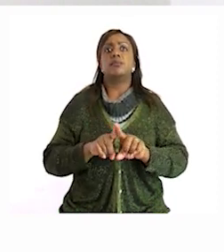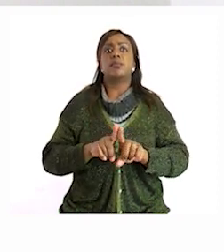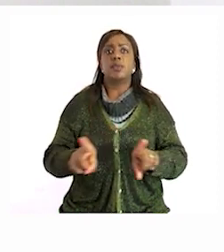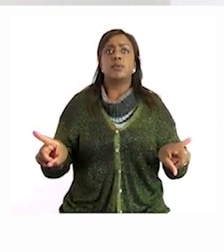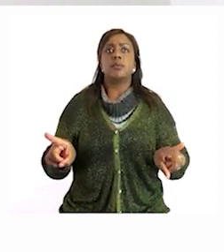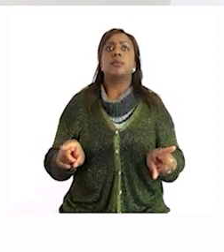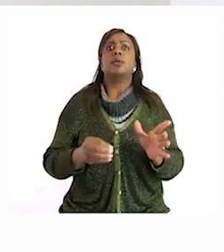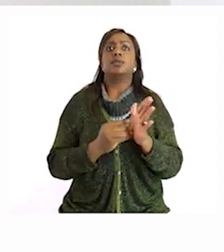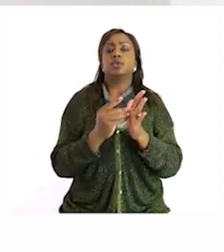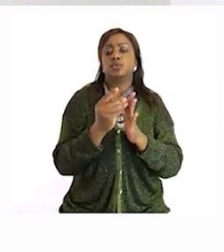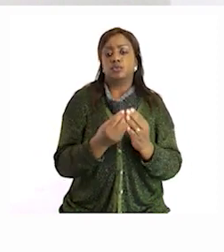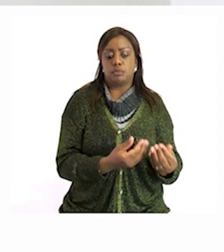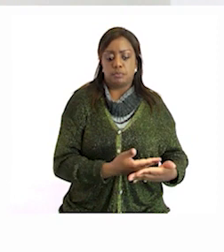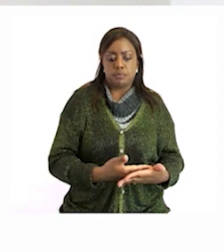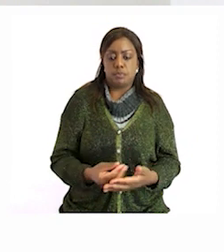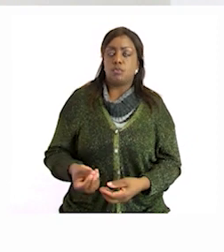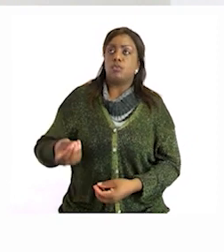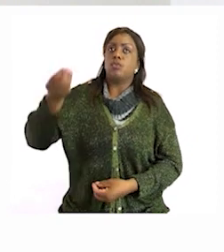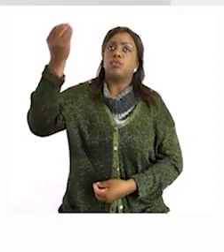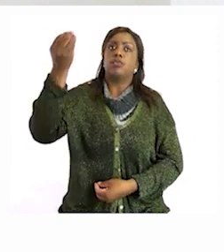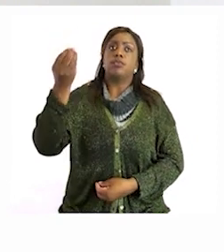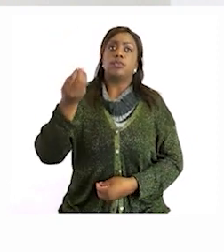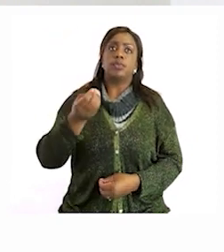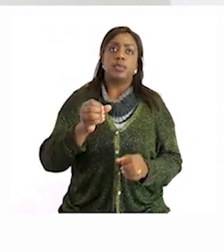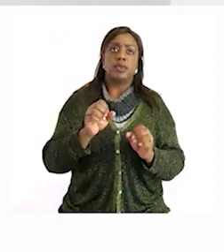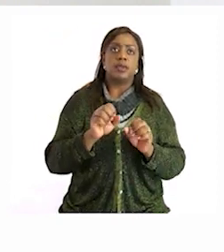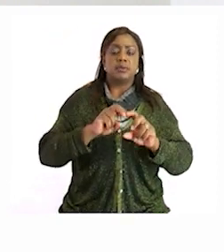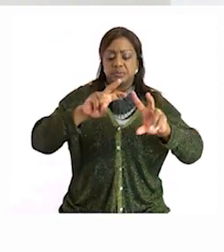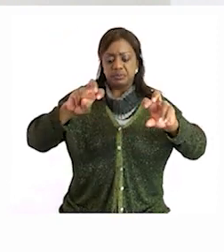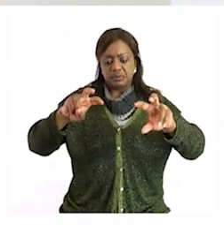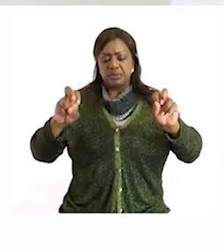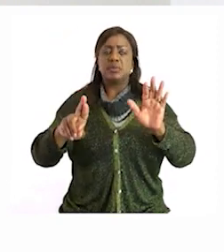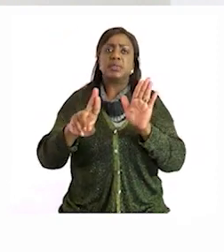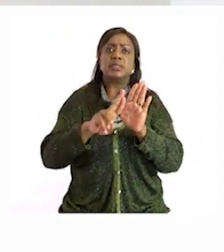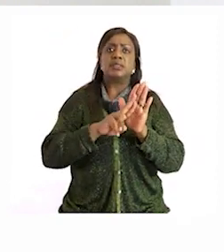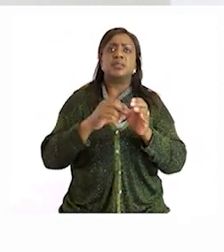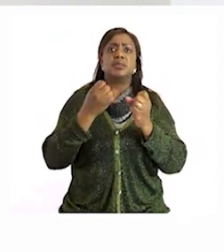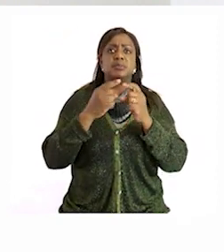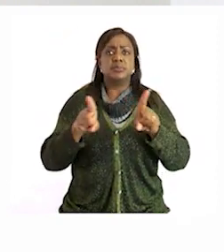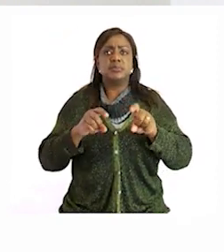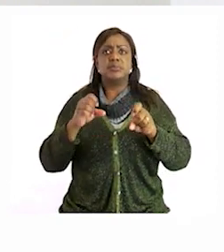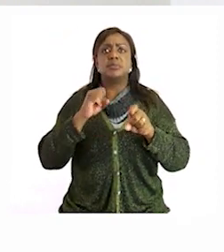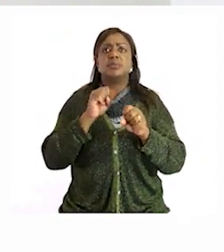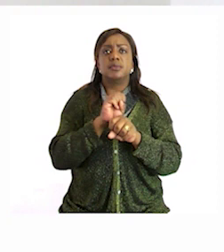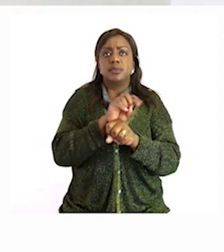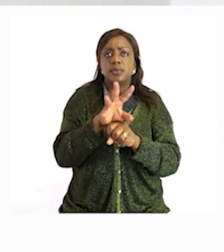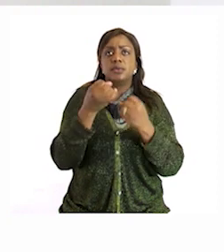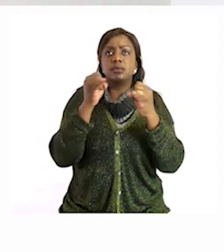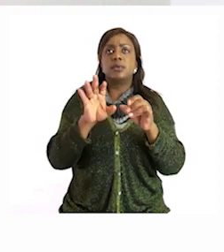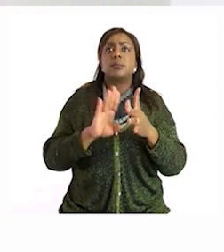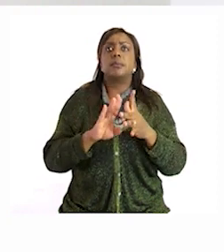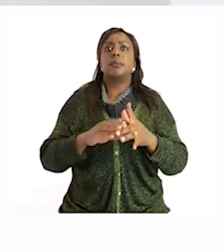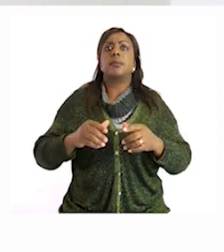infancy to old age. Investigate and report on different sources of information and support about sexual health